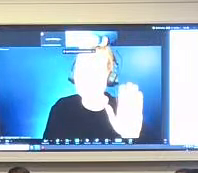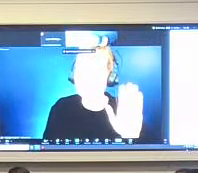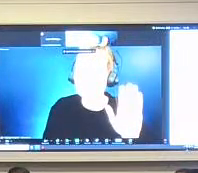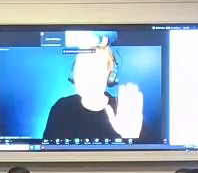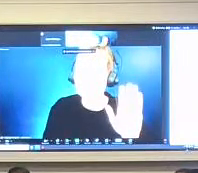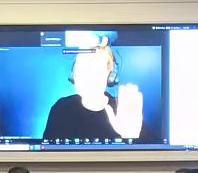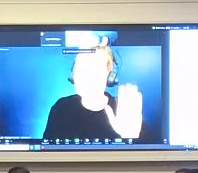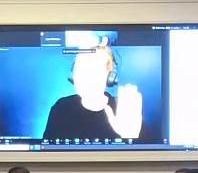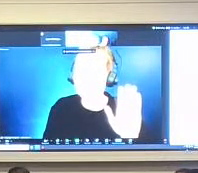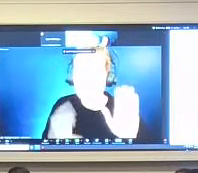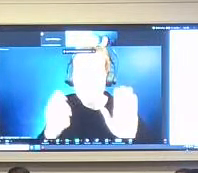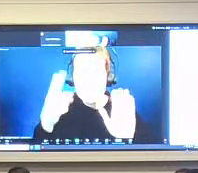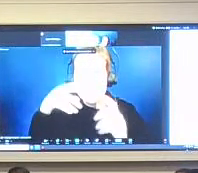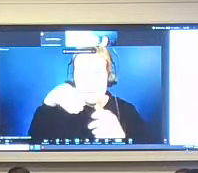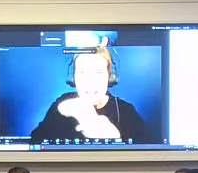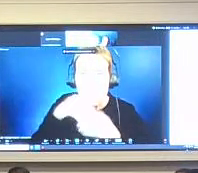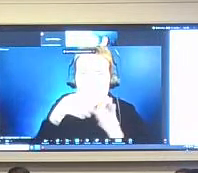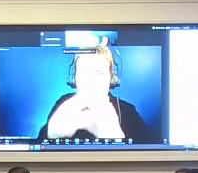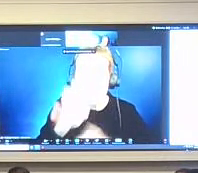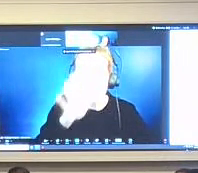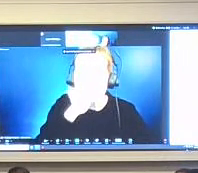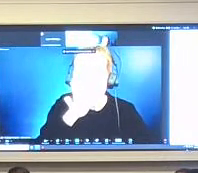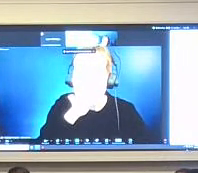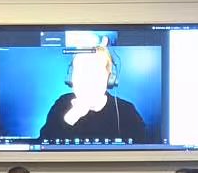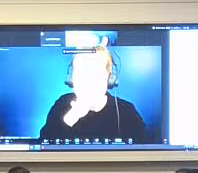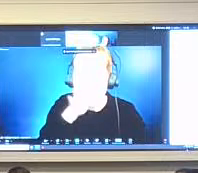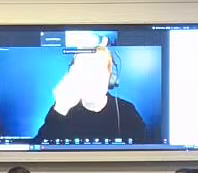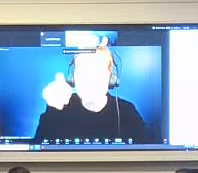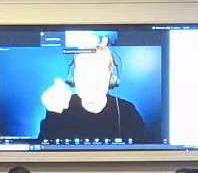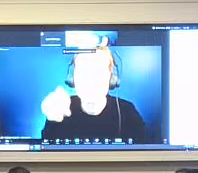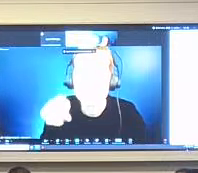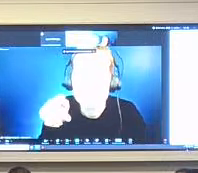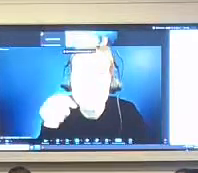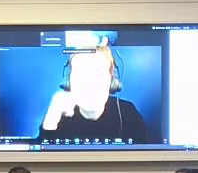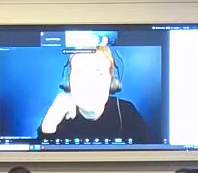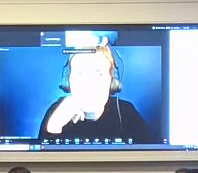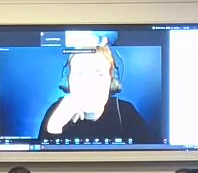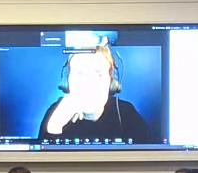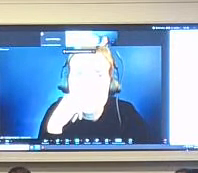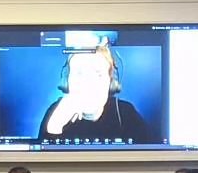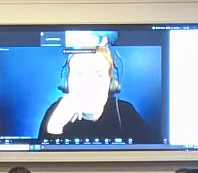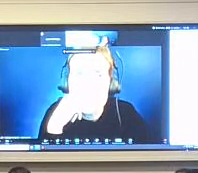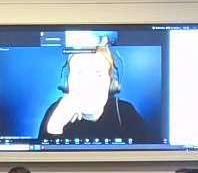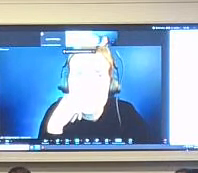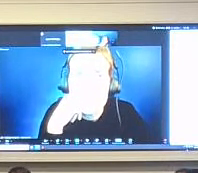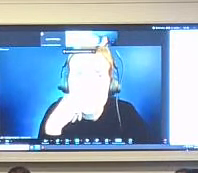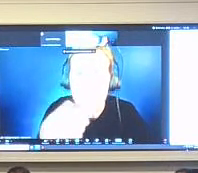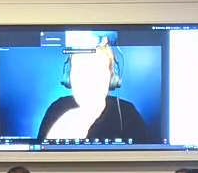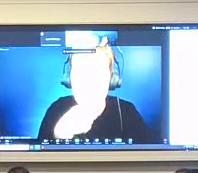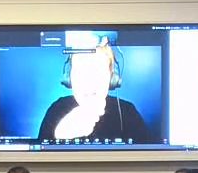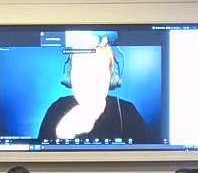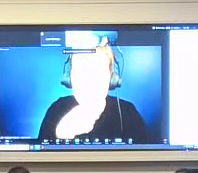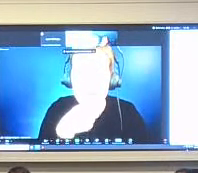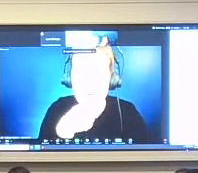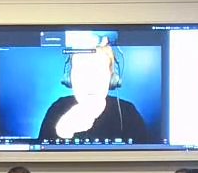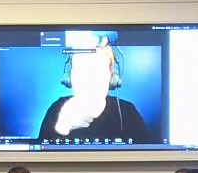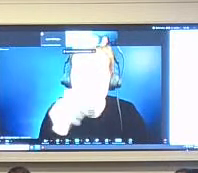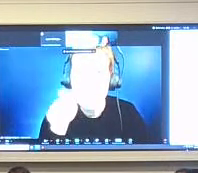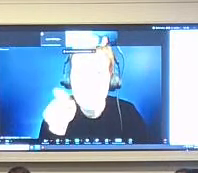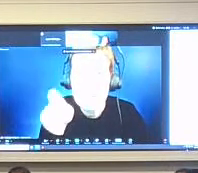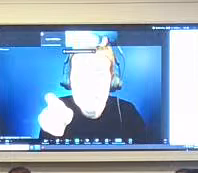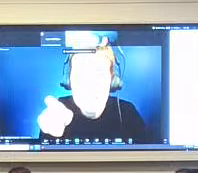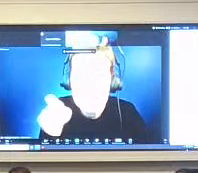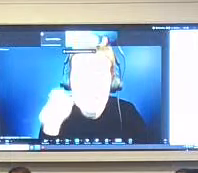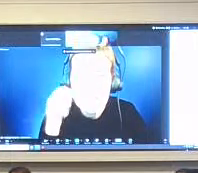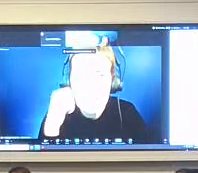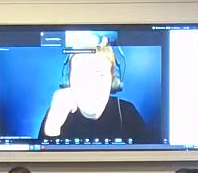me. Am I just speak this loudly? Or I didn't know whether or not there are microphones I need to be cognizant of or anything. Well,